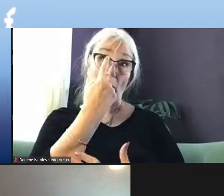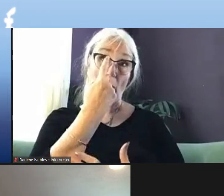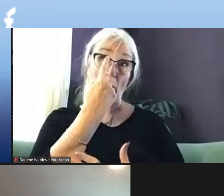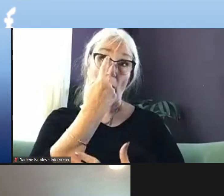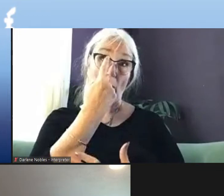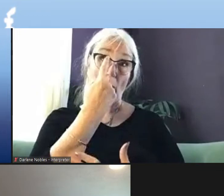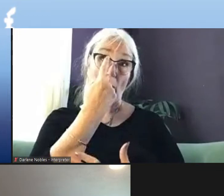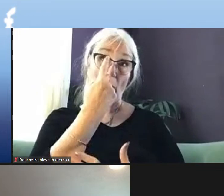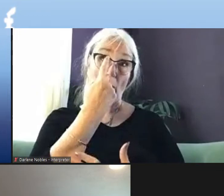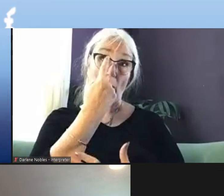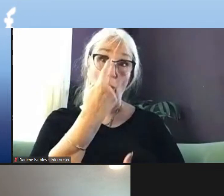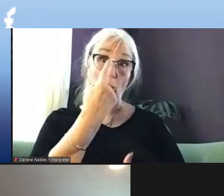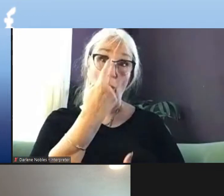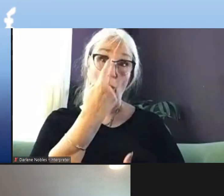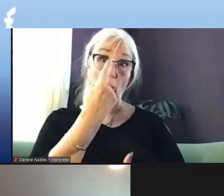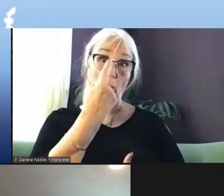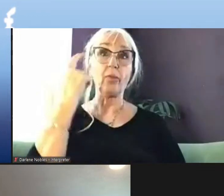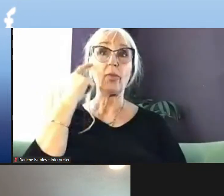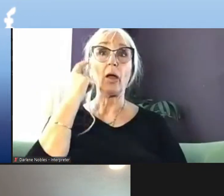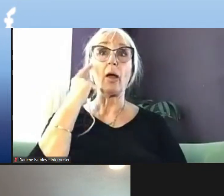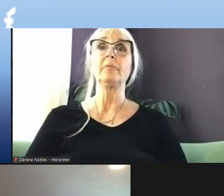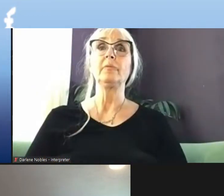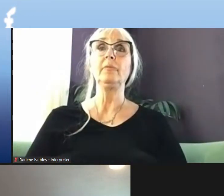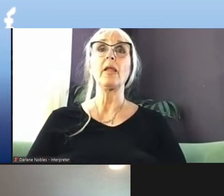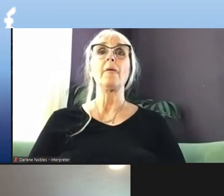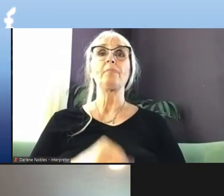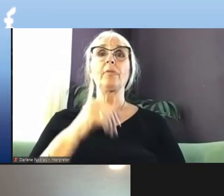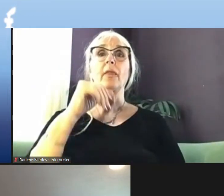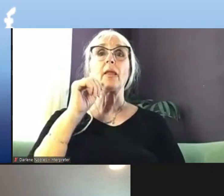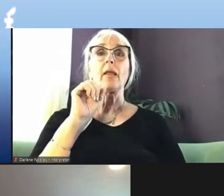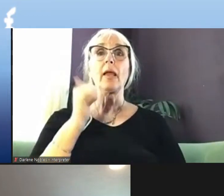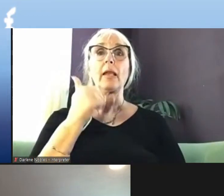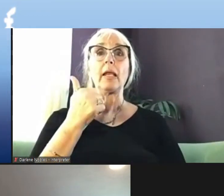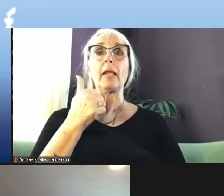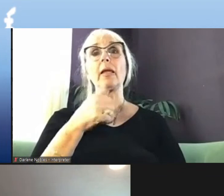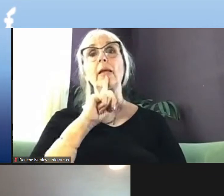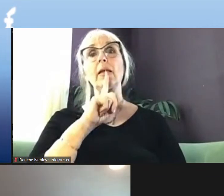Yeah. Another thought would be,